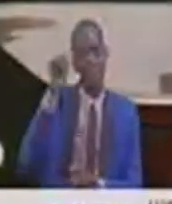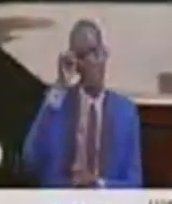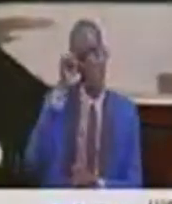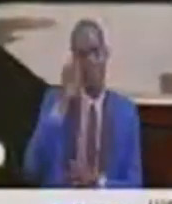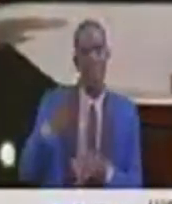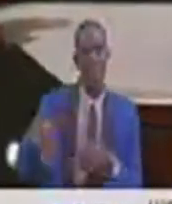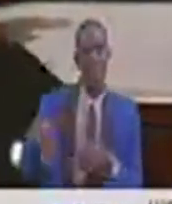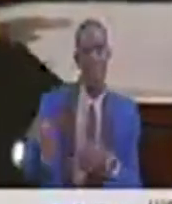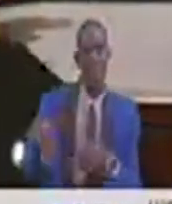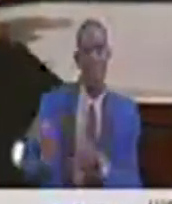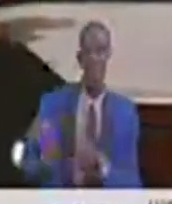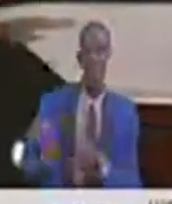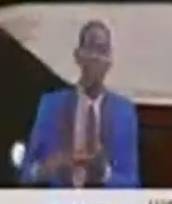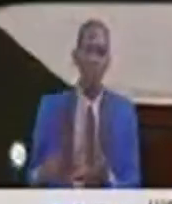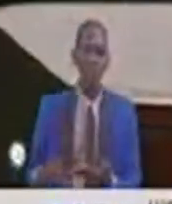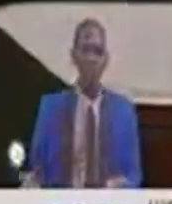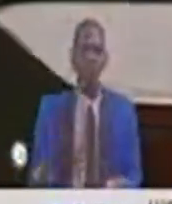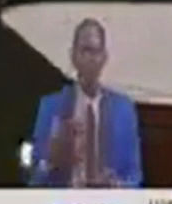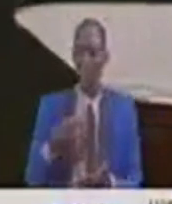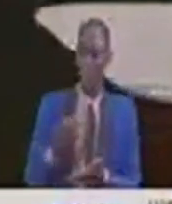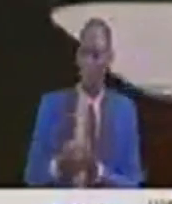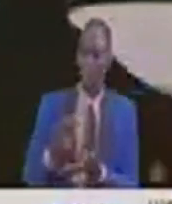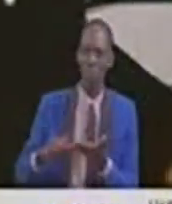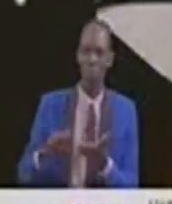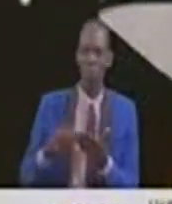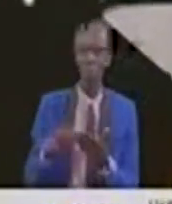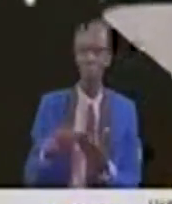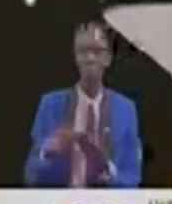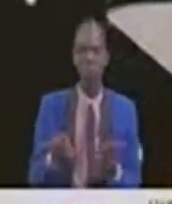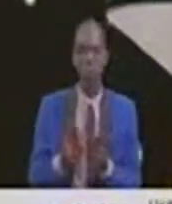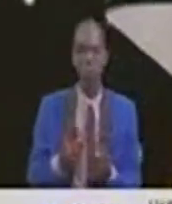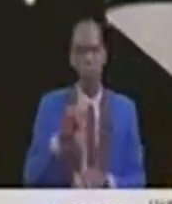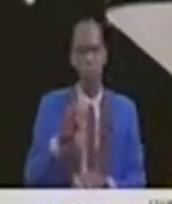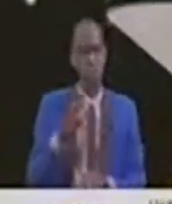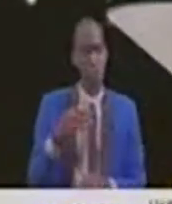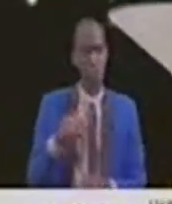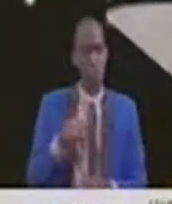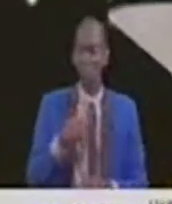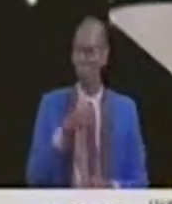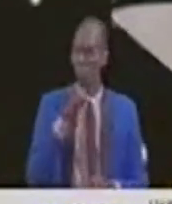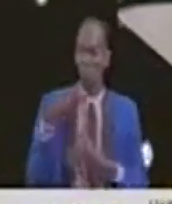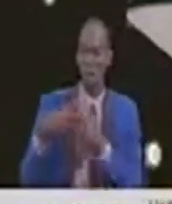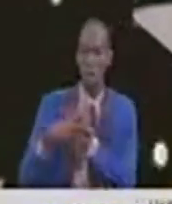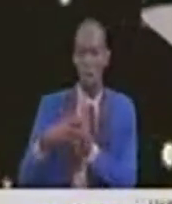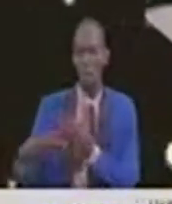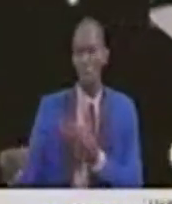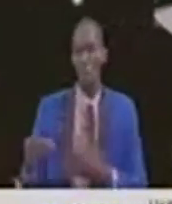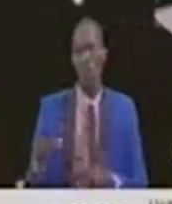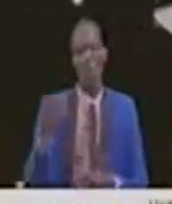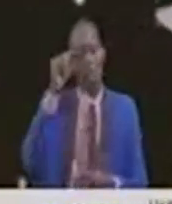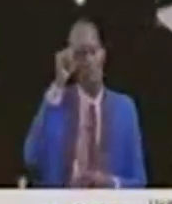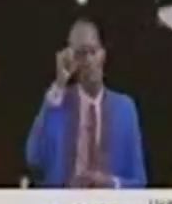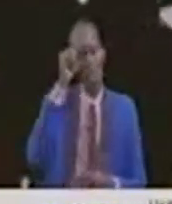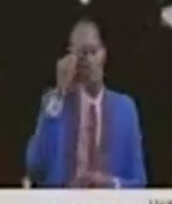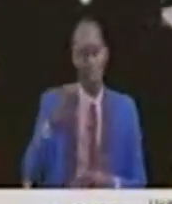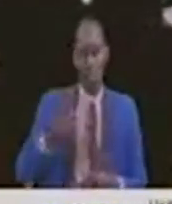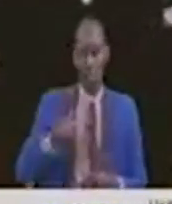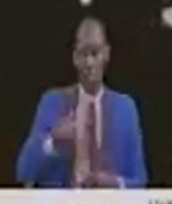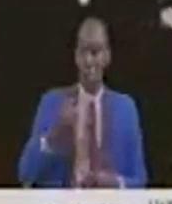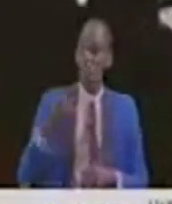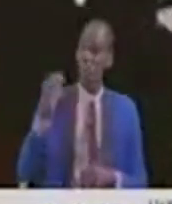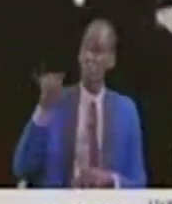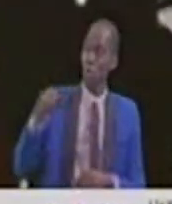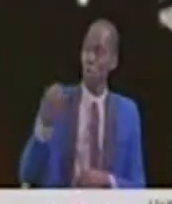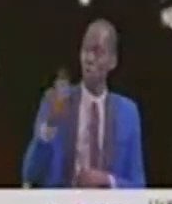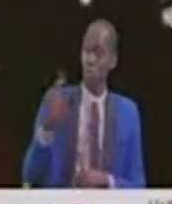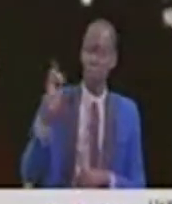that excuse did not stand. And Job said, I will not do that. I will not accuse God. That is the one tempting me.